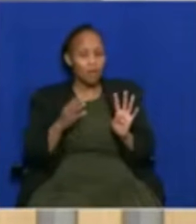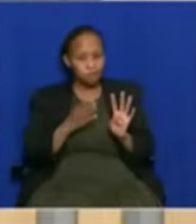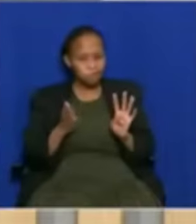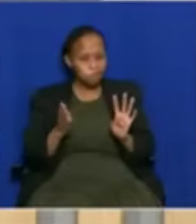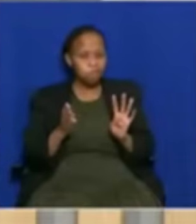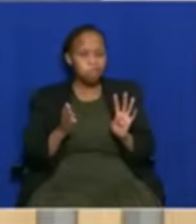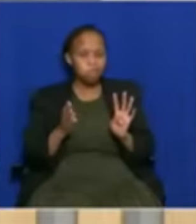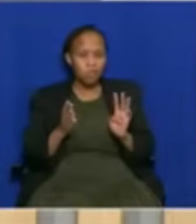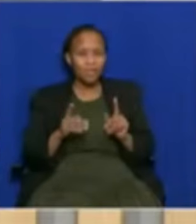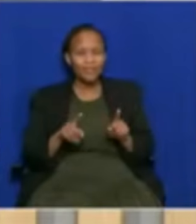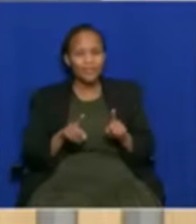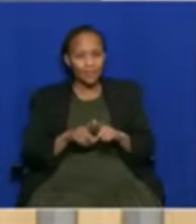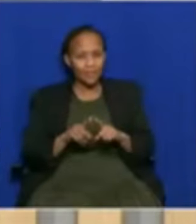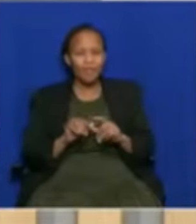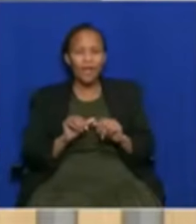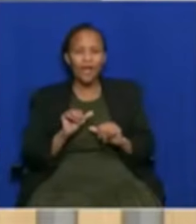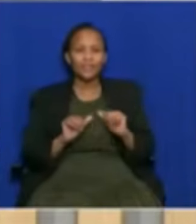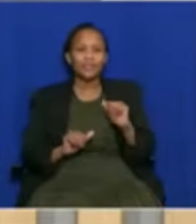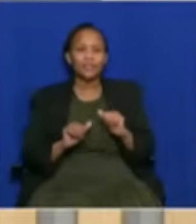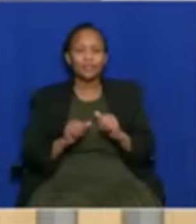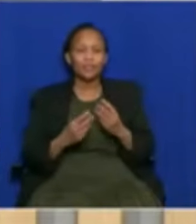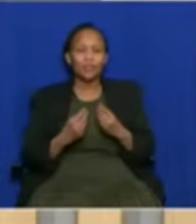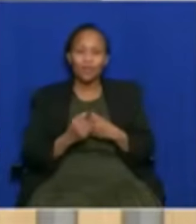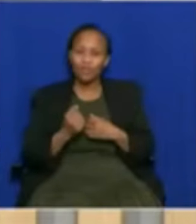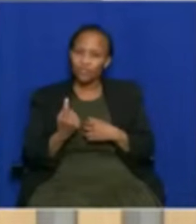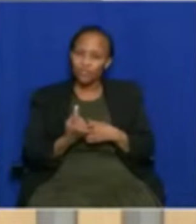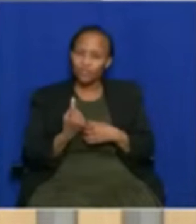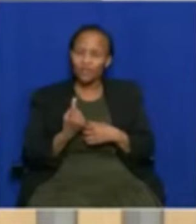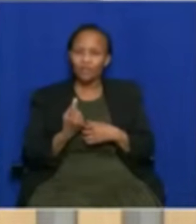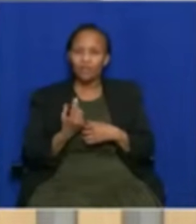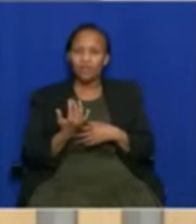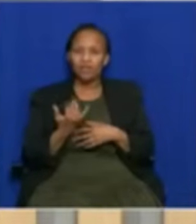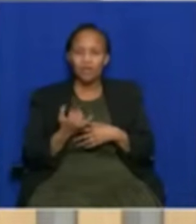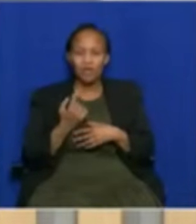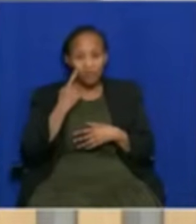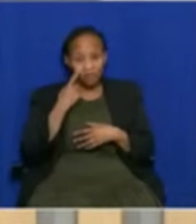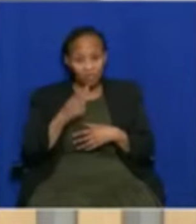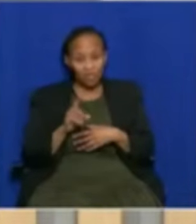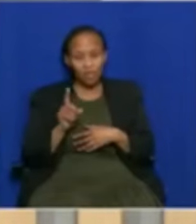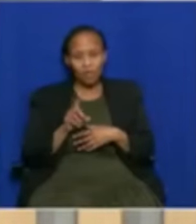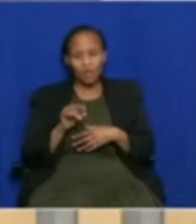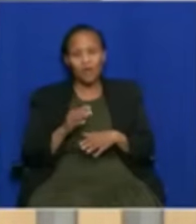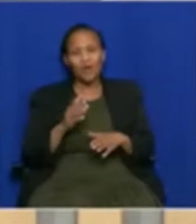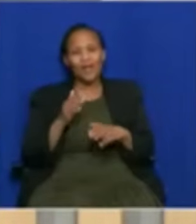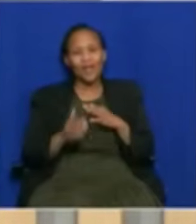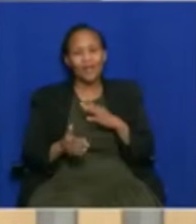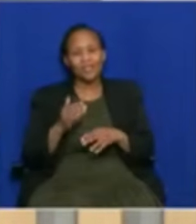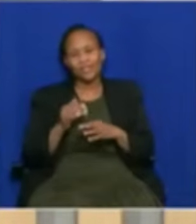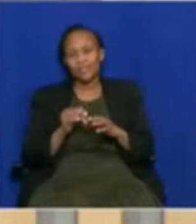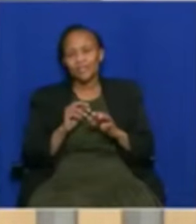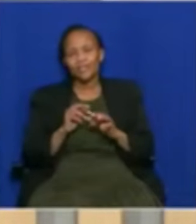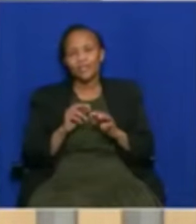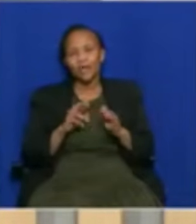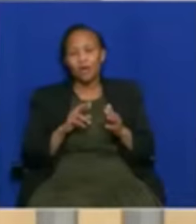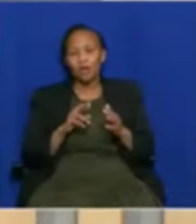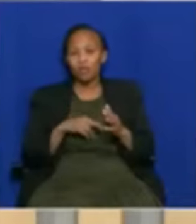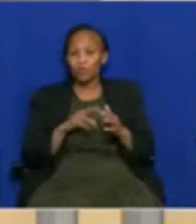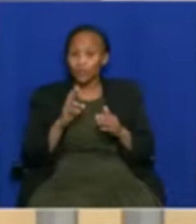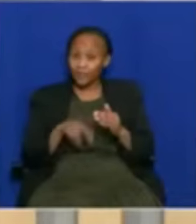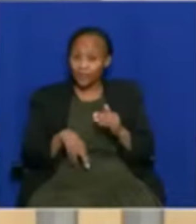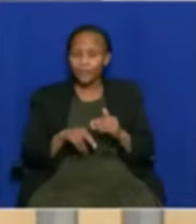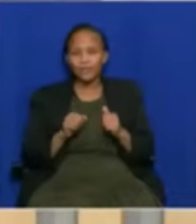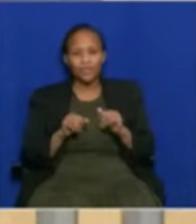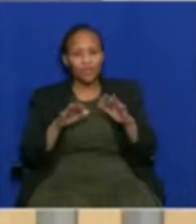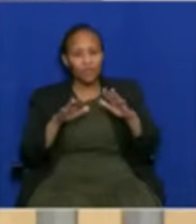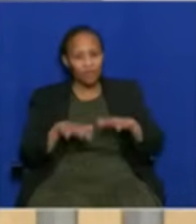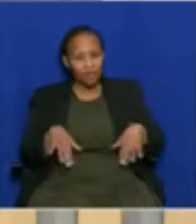yourself. And when you look at the end result of 2 experts in the field failing that